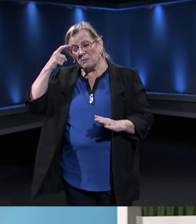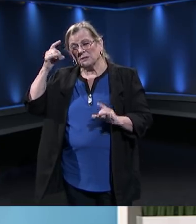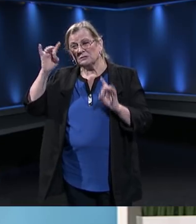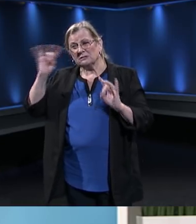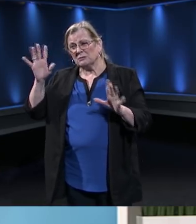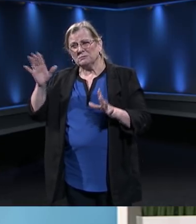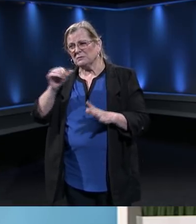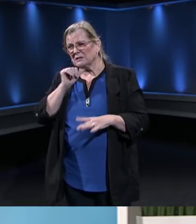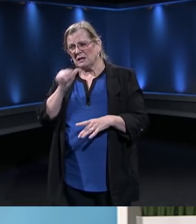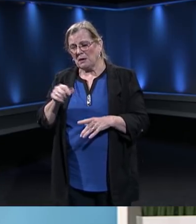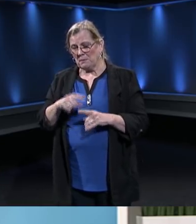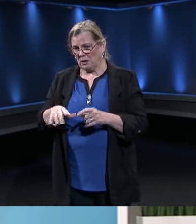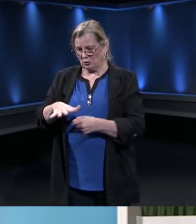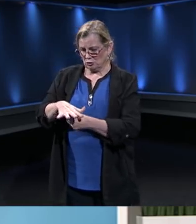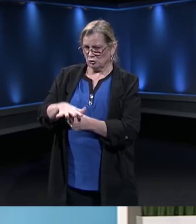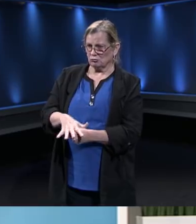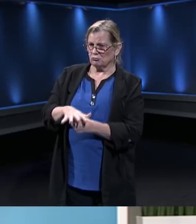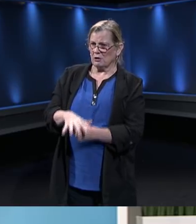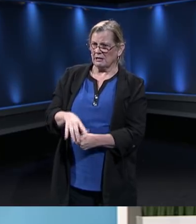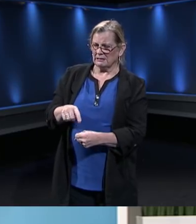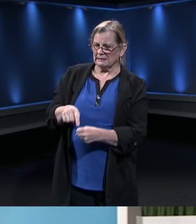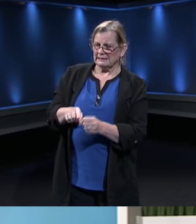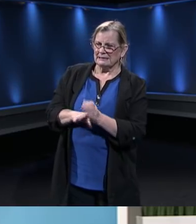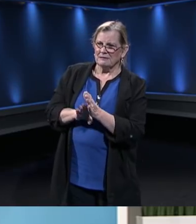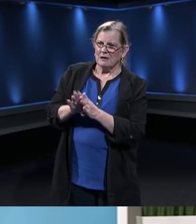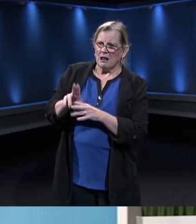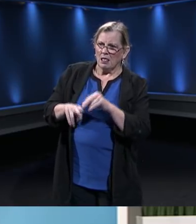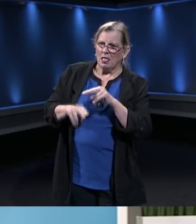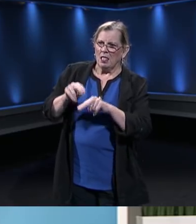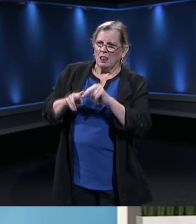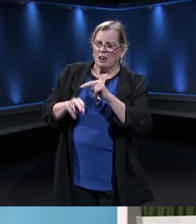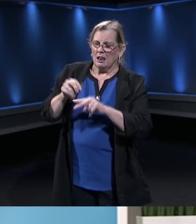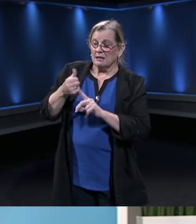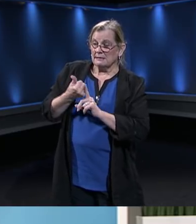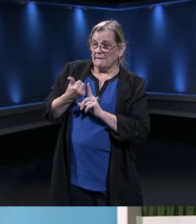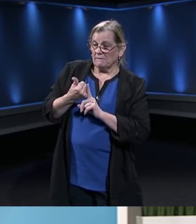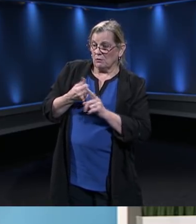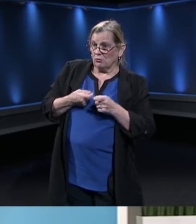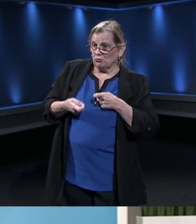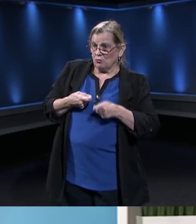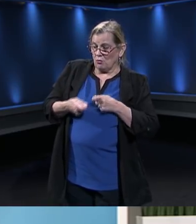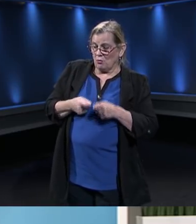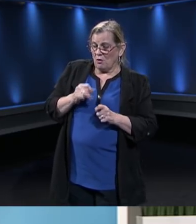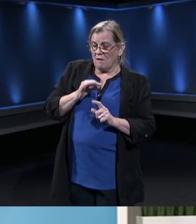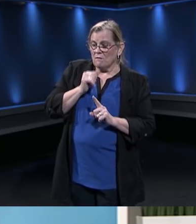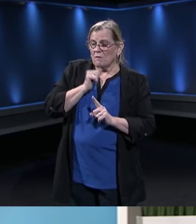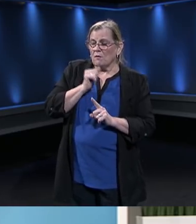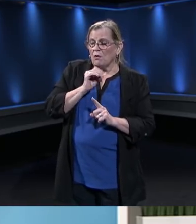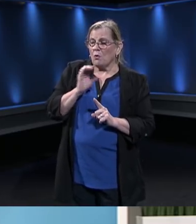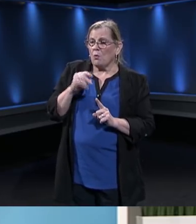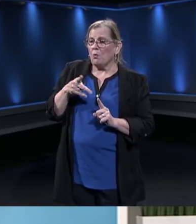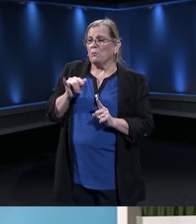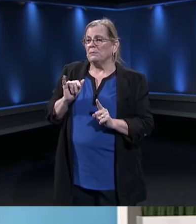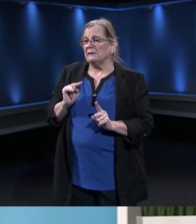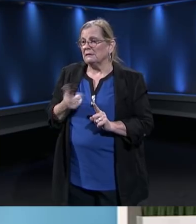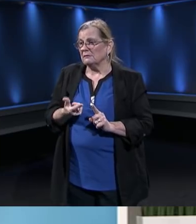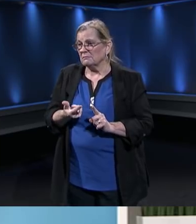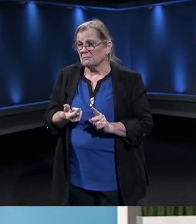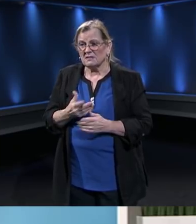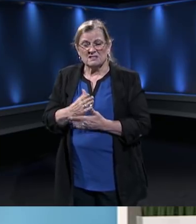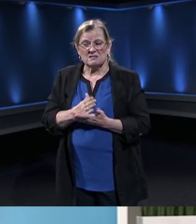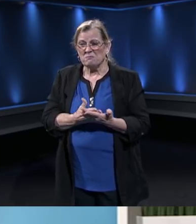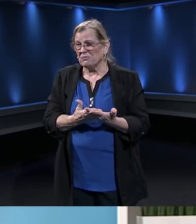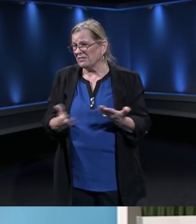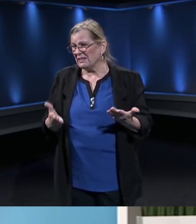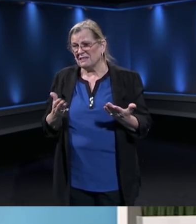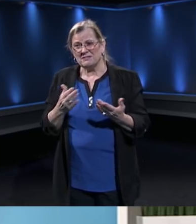need to build self-regulation and coping. There are many things that parents can do to help support kids in this time. Some of them are things that I know parents are